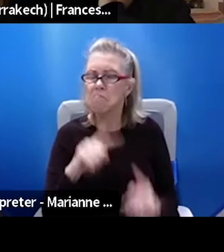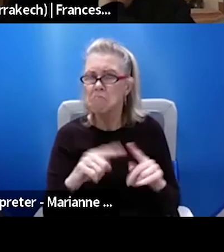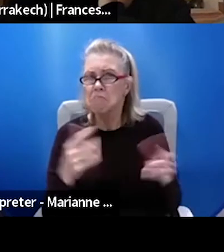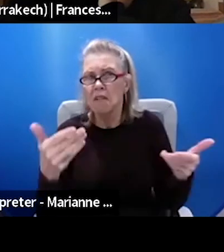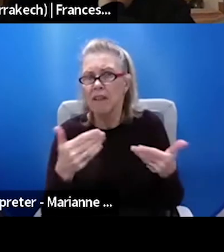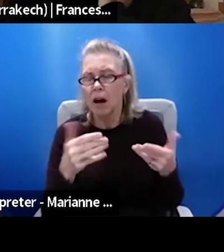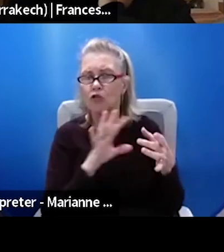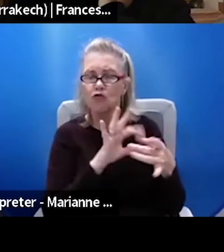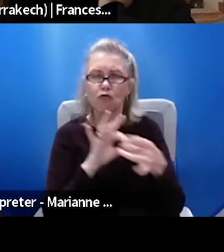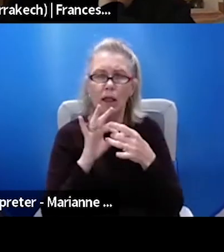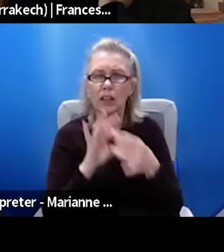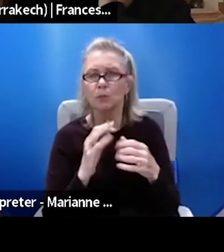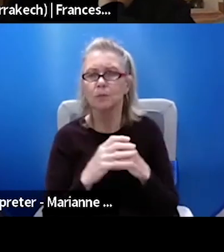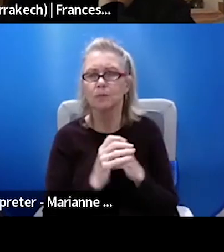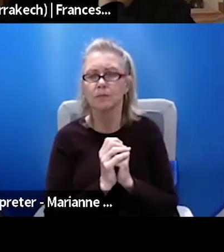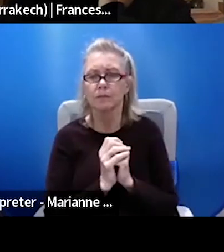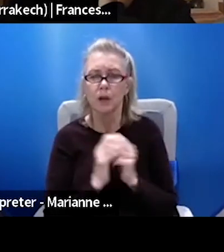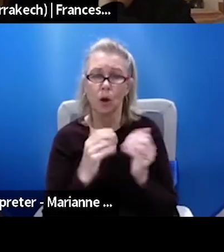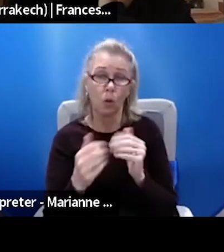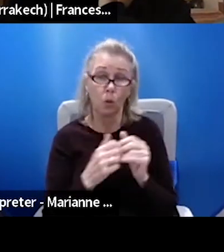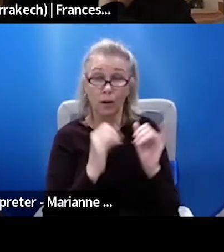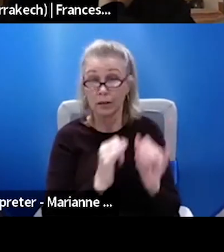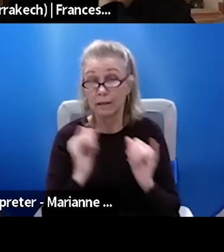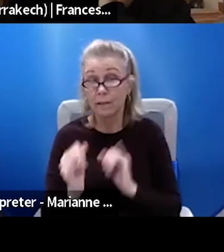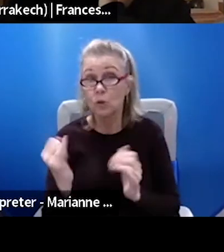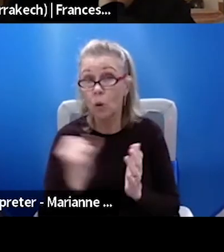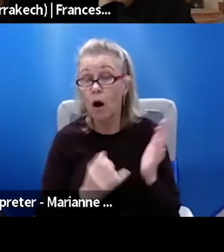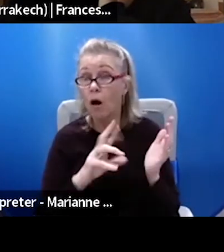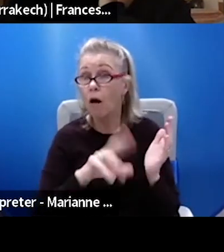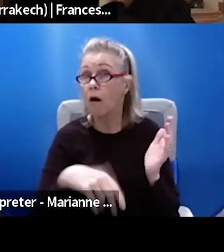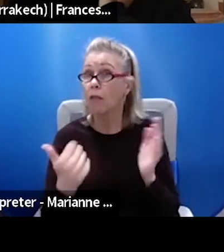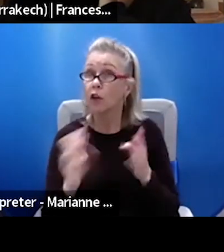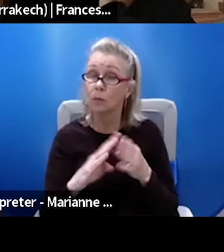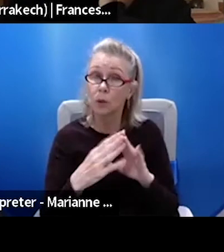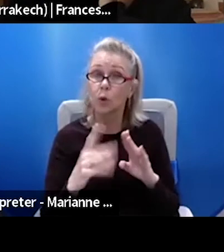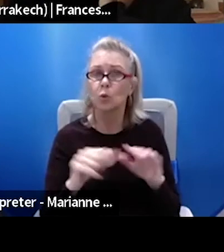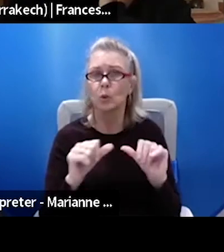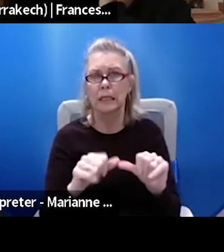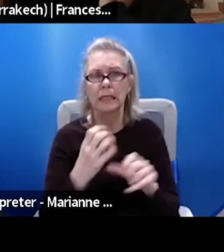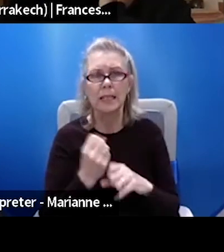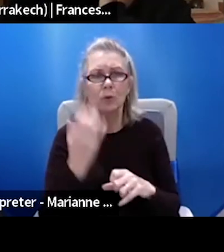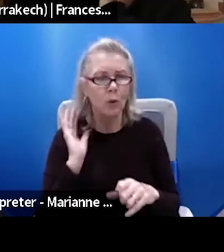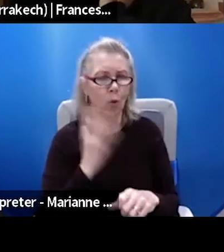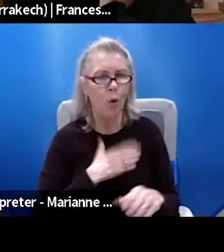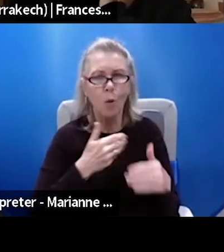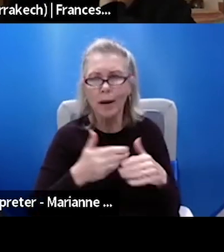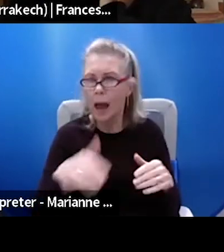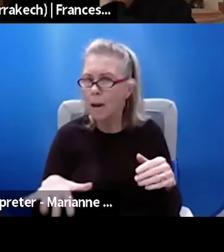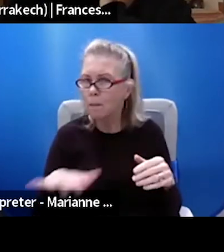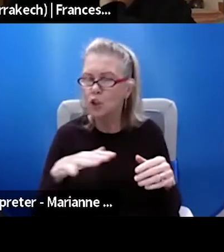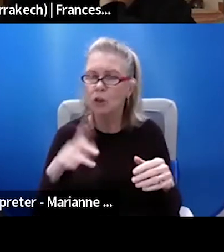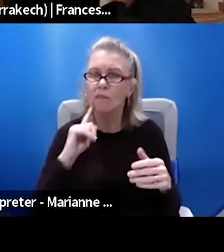relationship, whether it's with individual artists or other communities, to continue to get to know our neighbors. And for